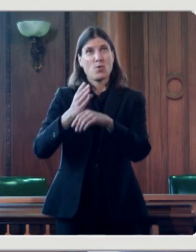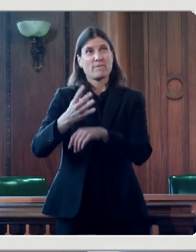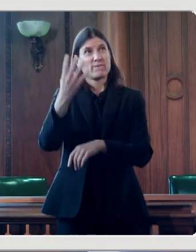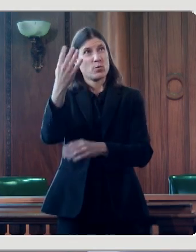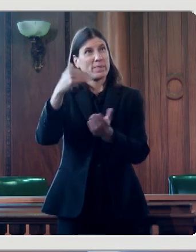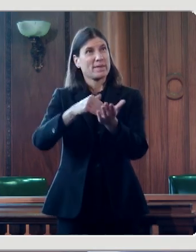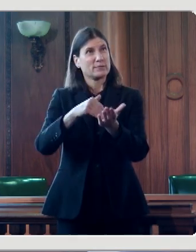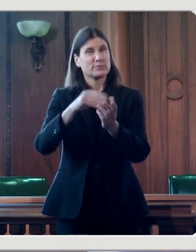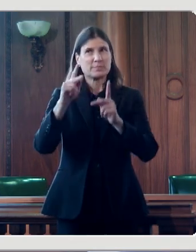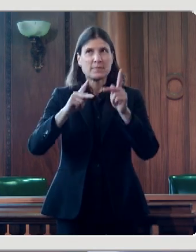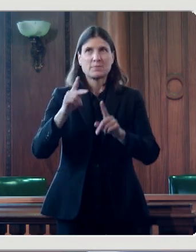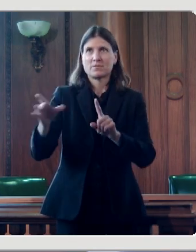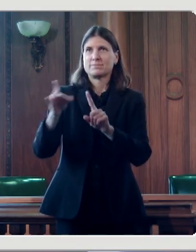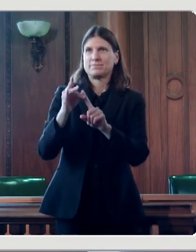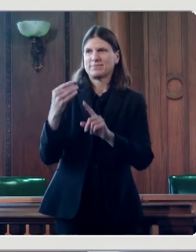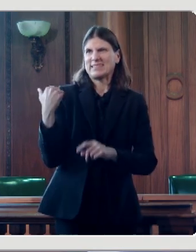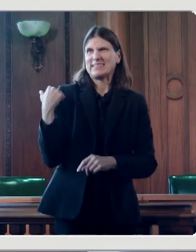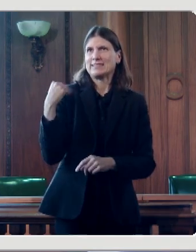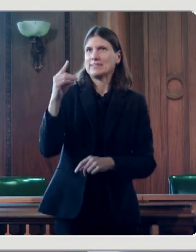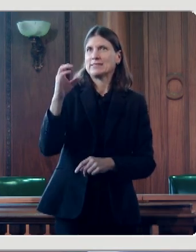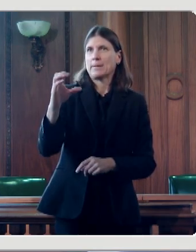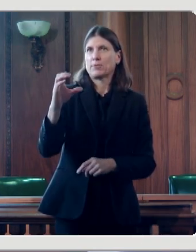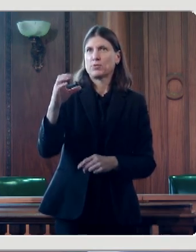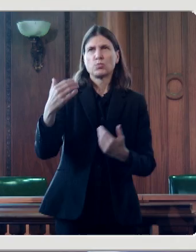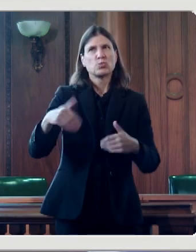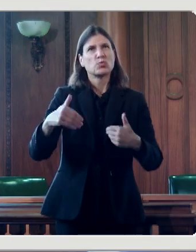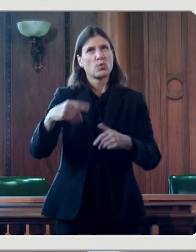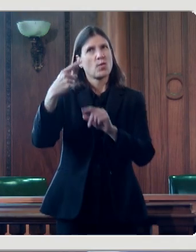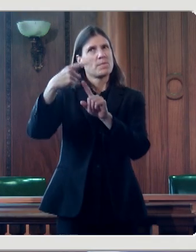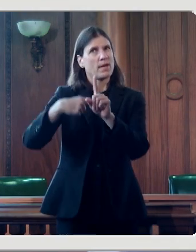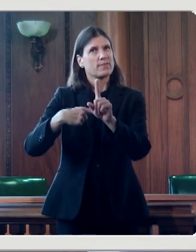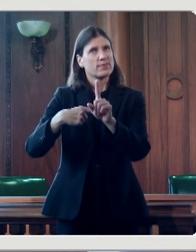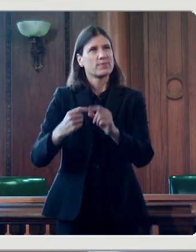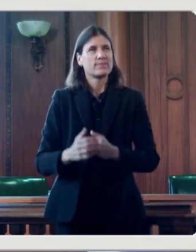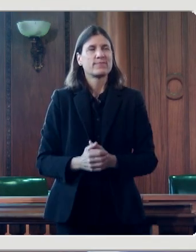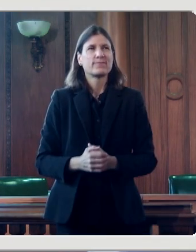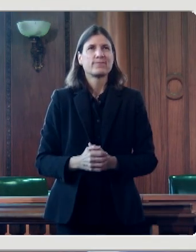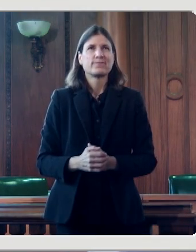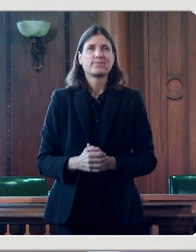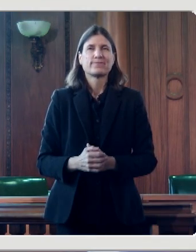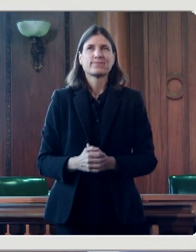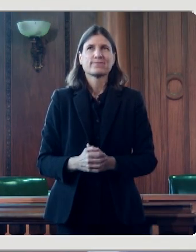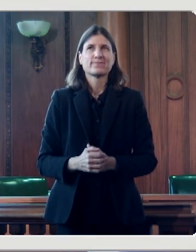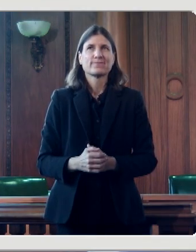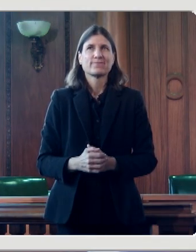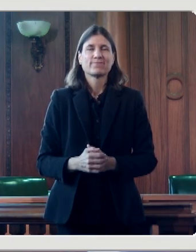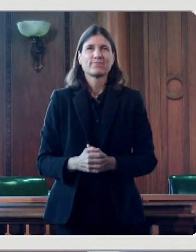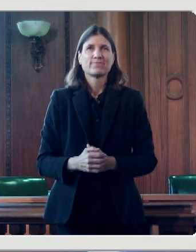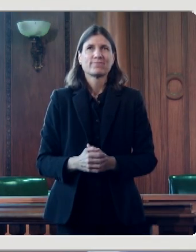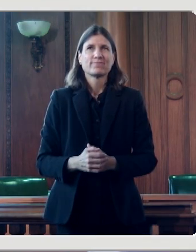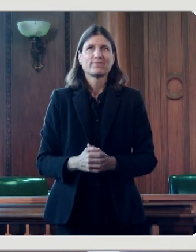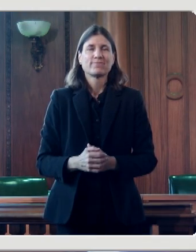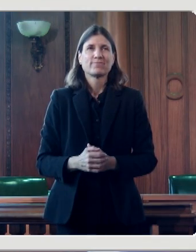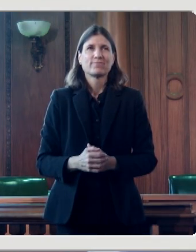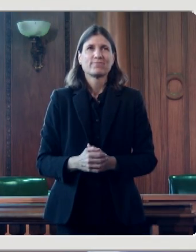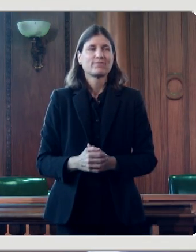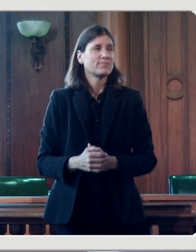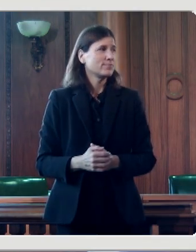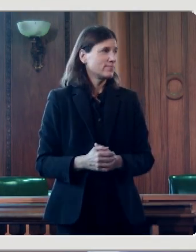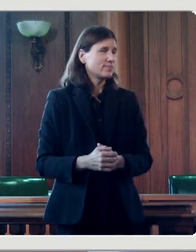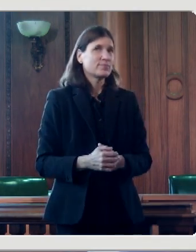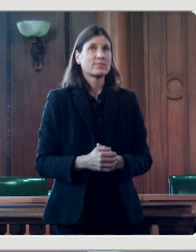We continue to track, unfortunately, deaths that have occurred that are COVID